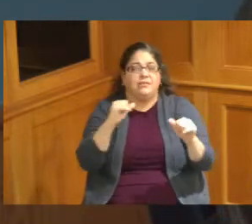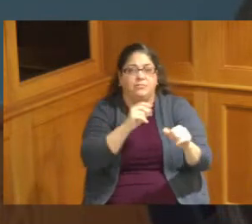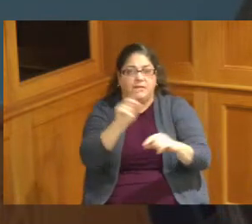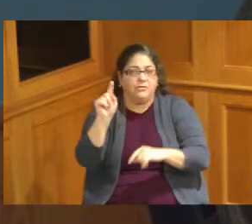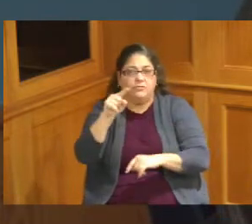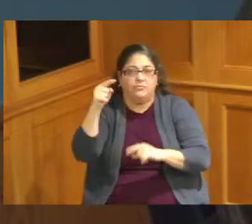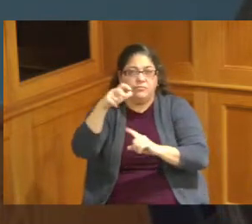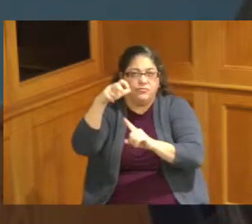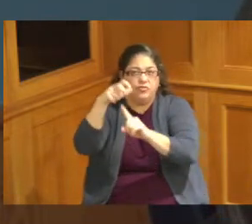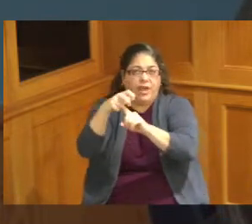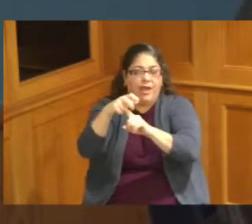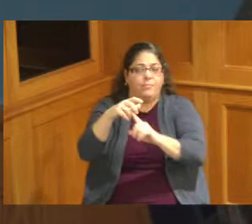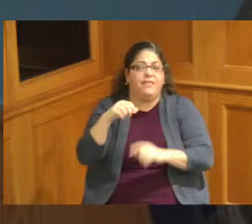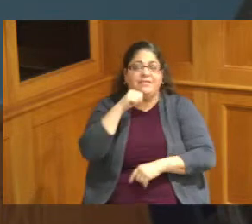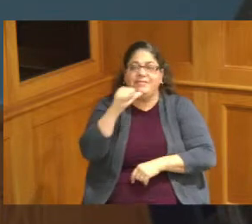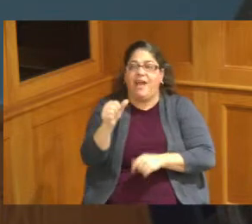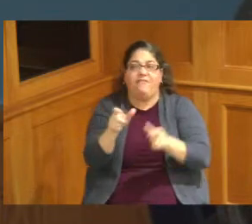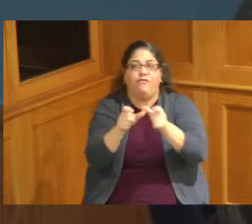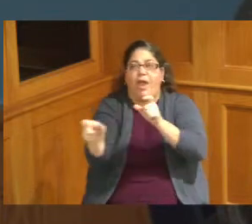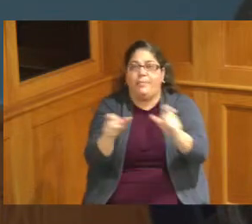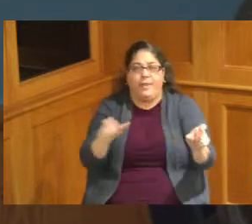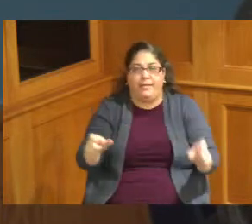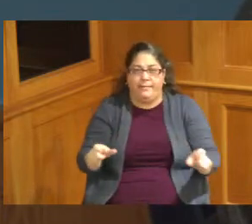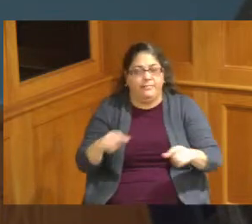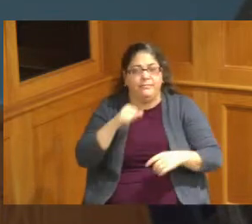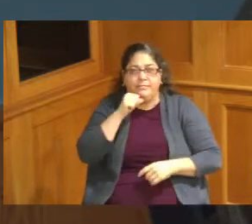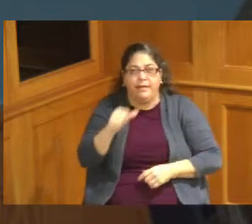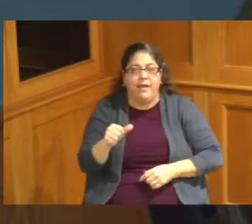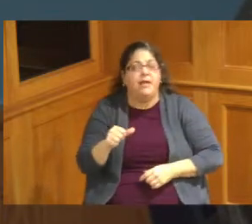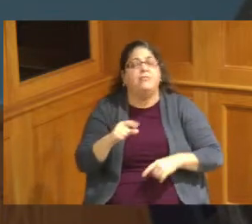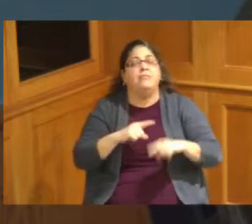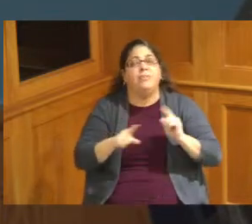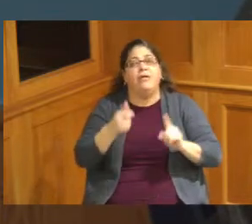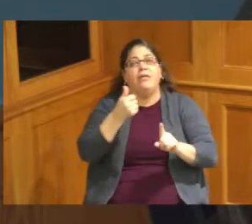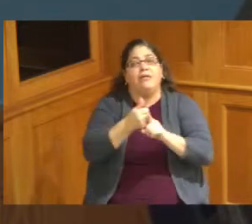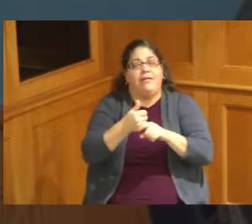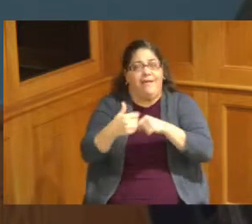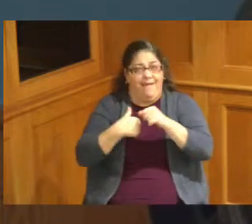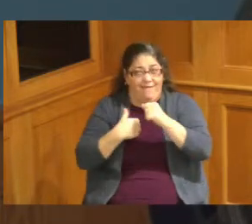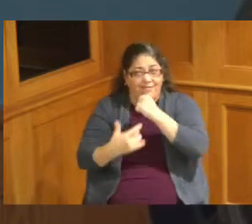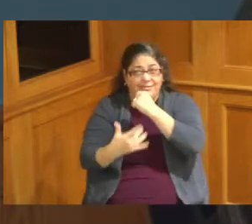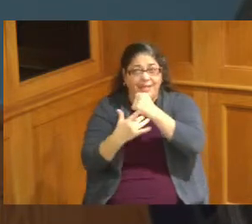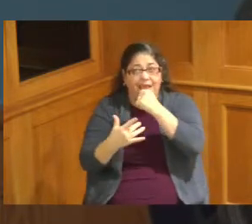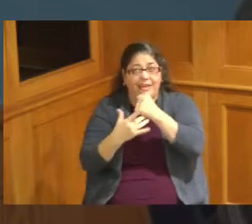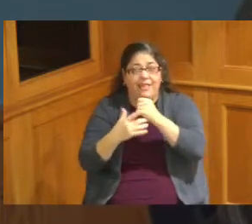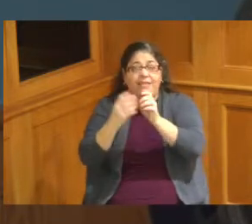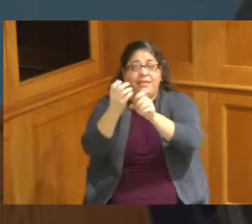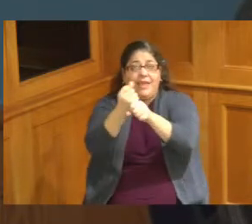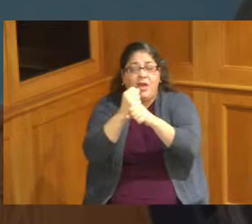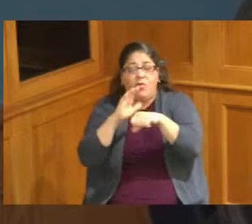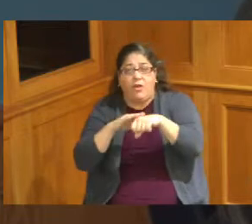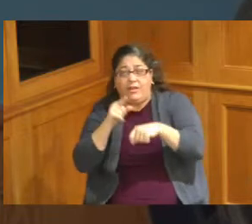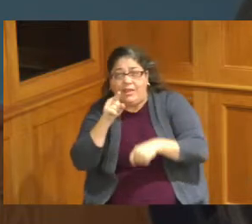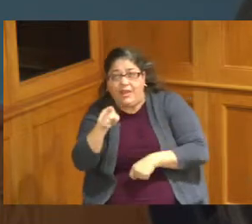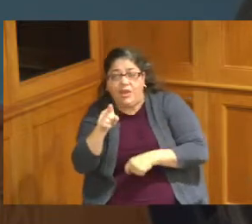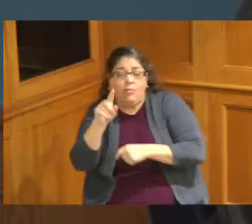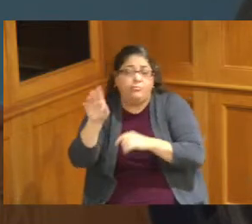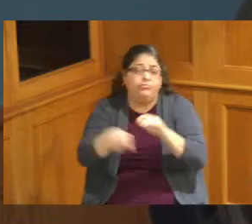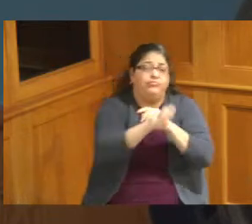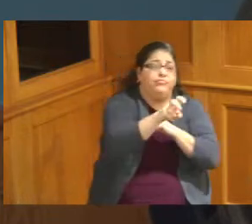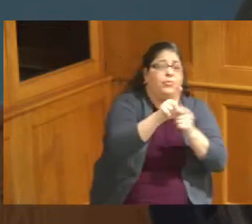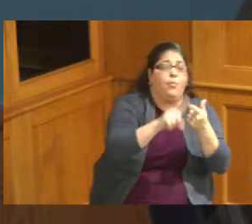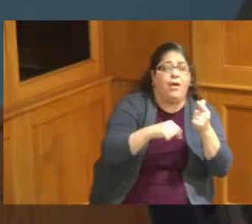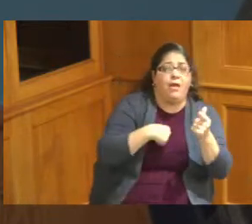none, that's not fragmented, that has, whether it's the technology I can get on here and it just gets me right to what I